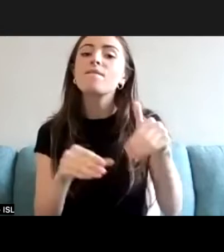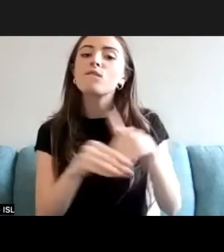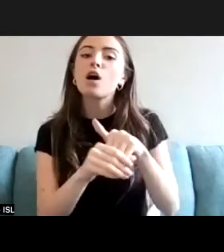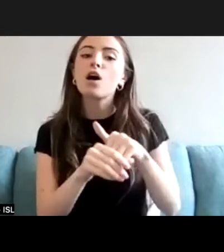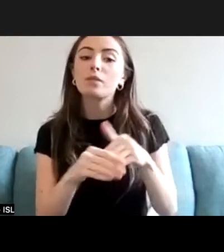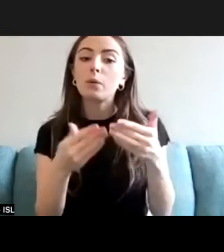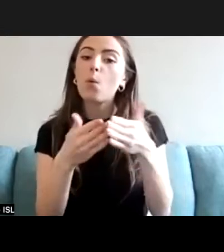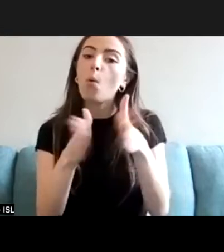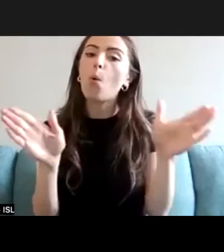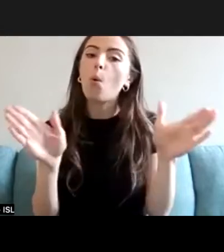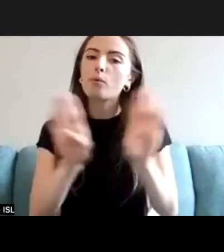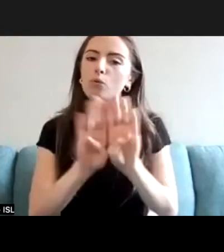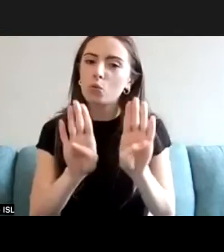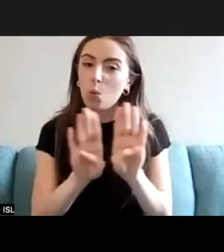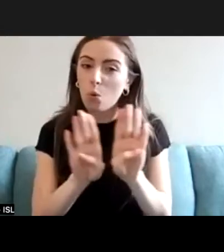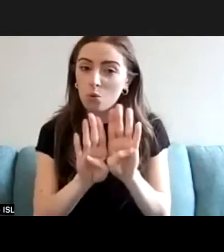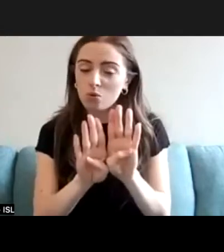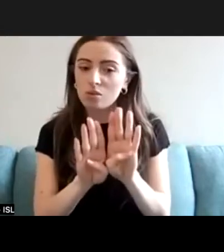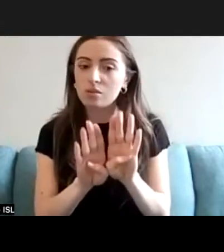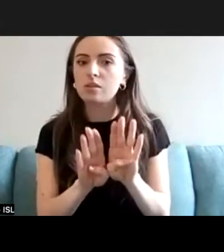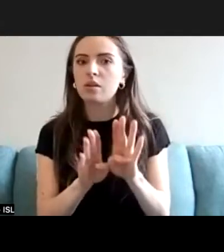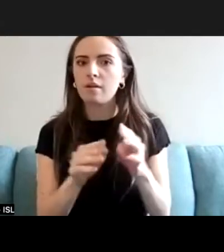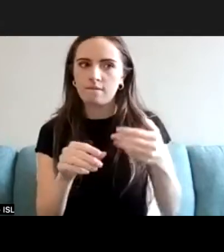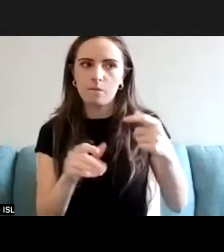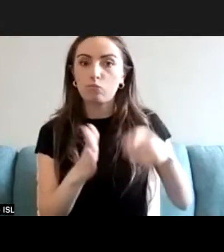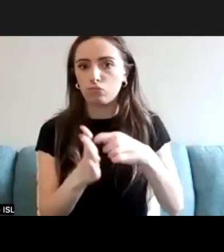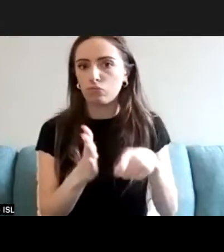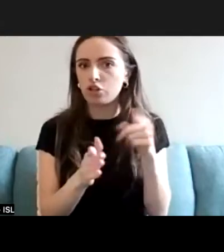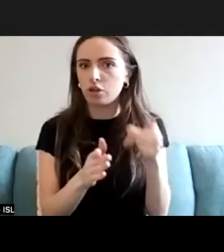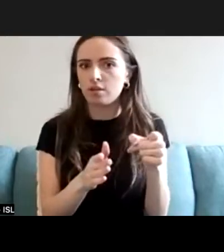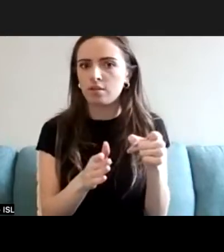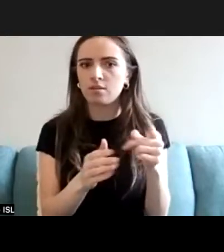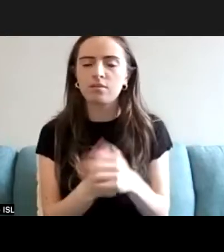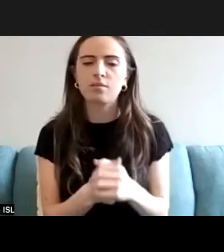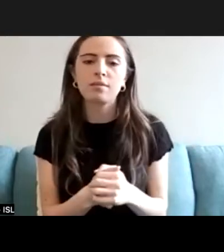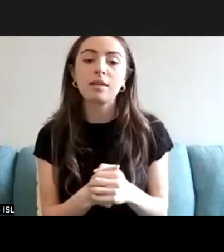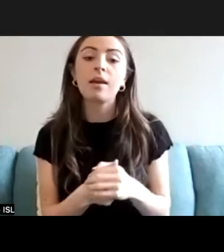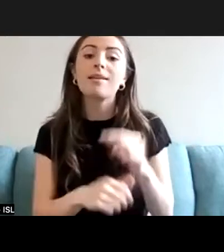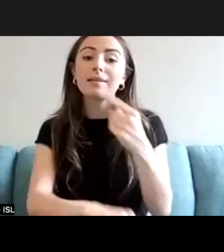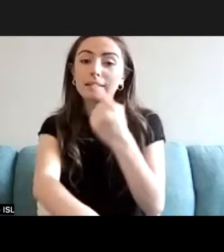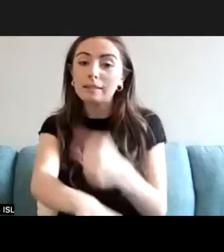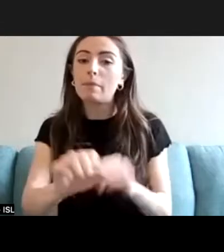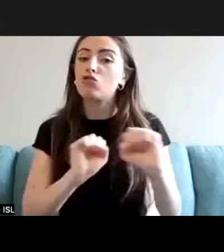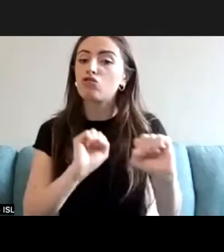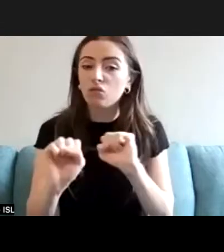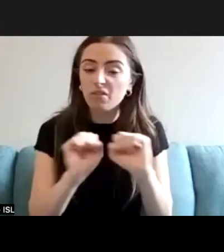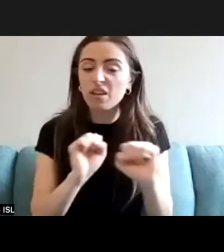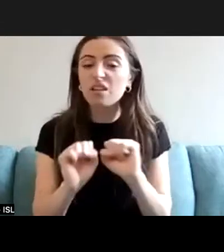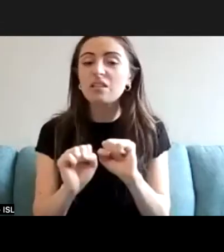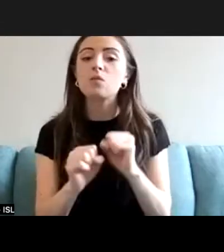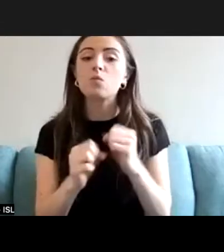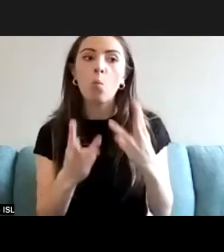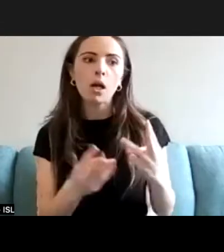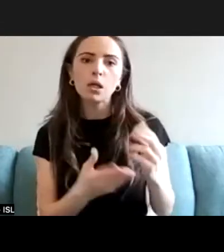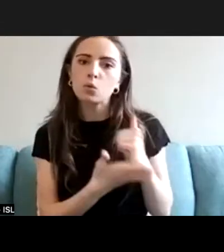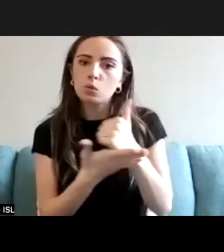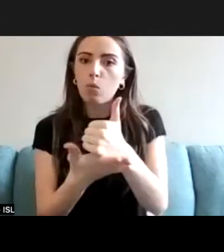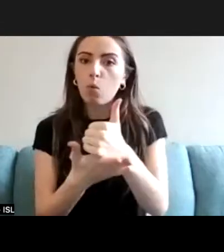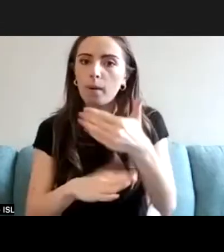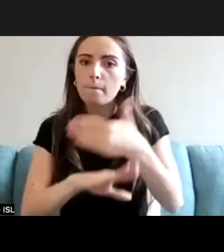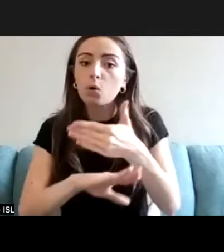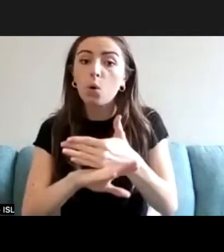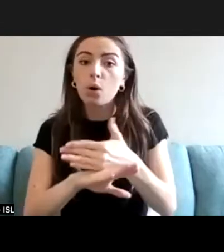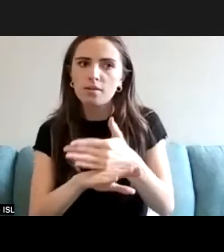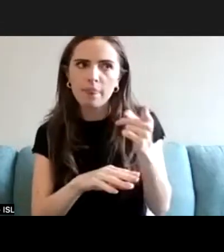We're one of their key projects. And we're a disability information service, and we exist to support employers who want to hire and